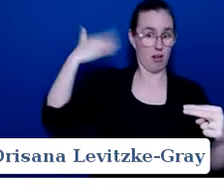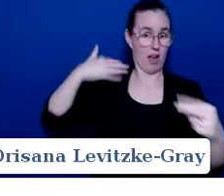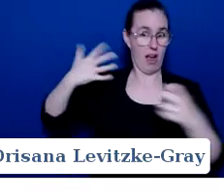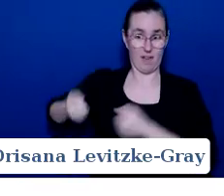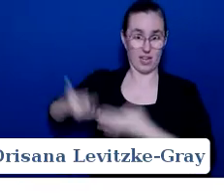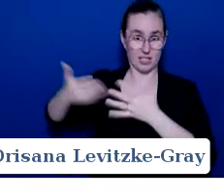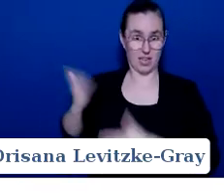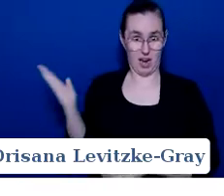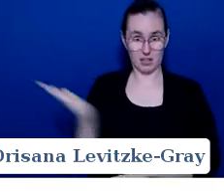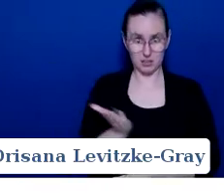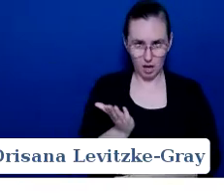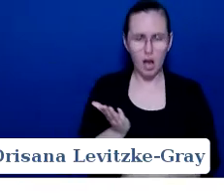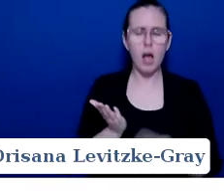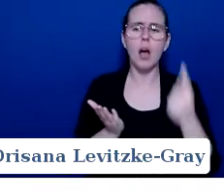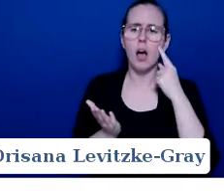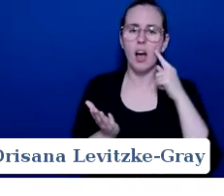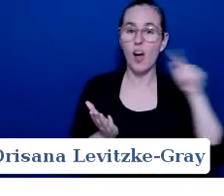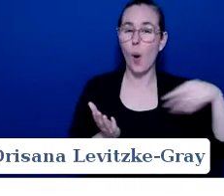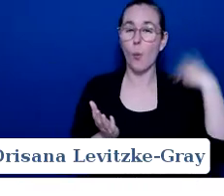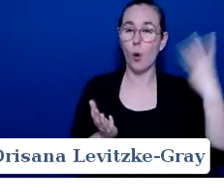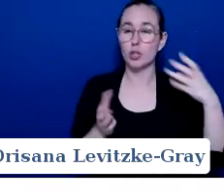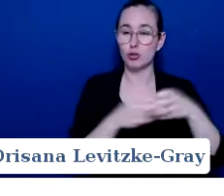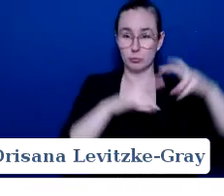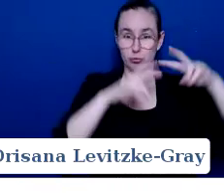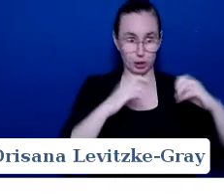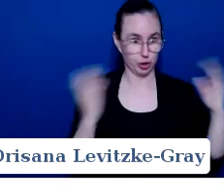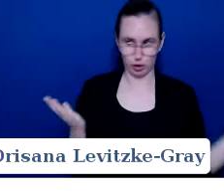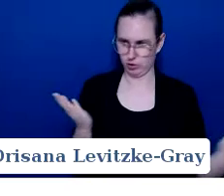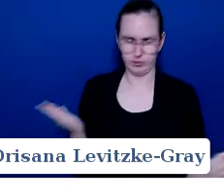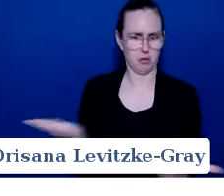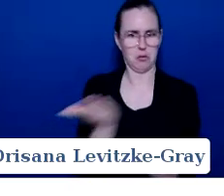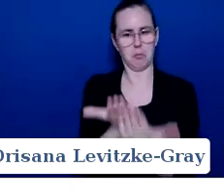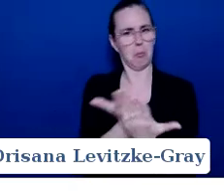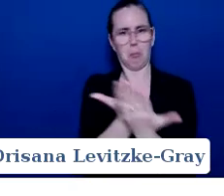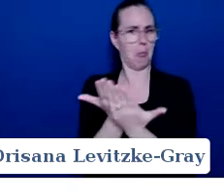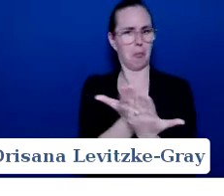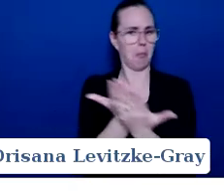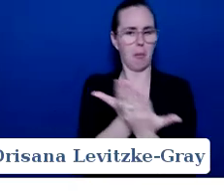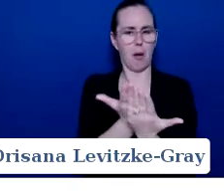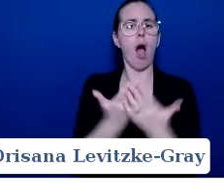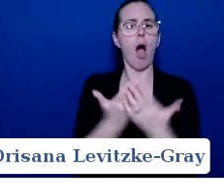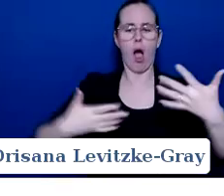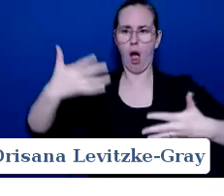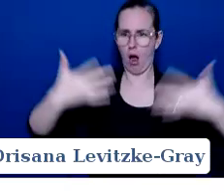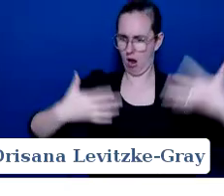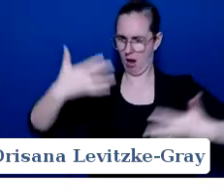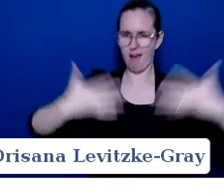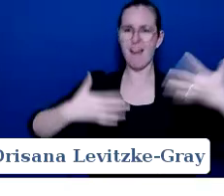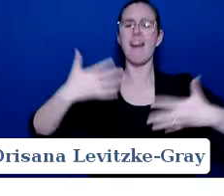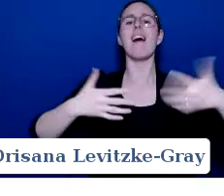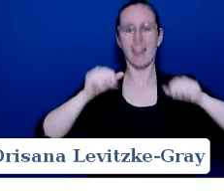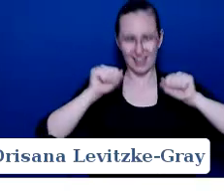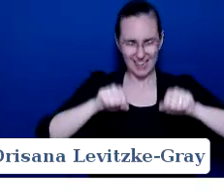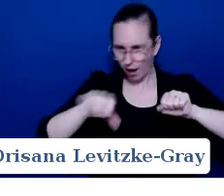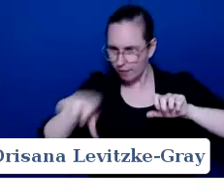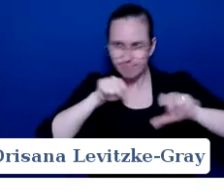it will help better compare the data inside of the social registry with the national statistics. And our colleagues